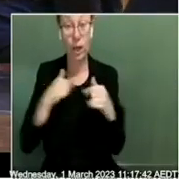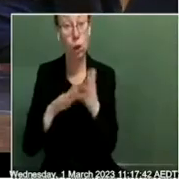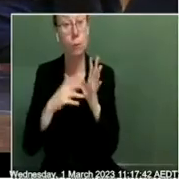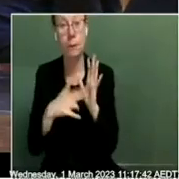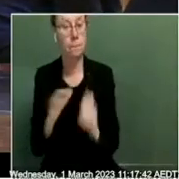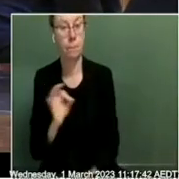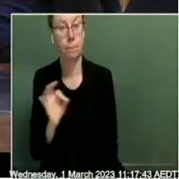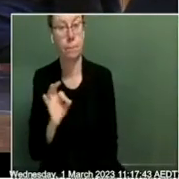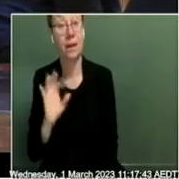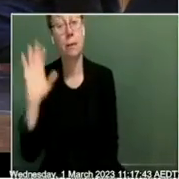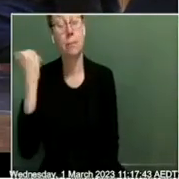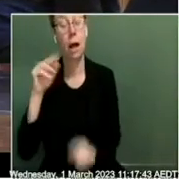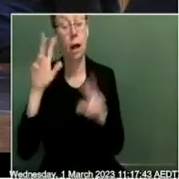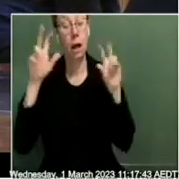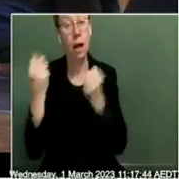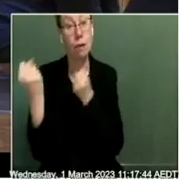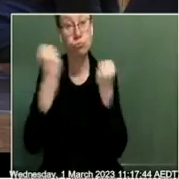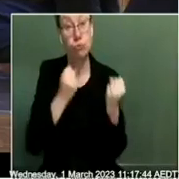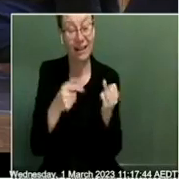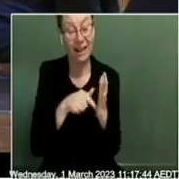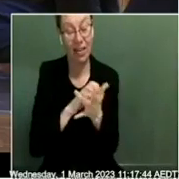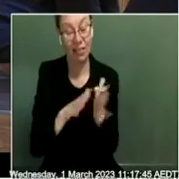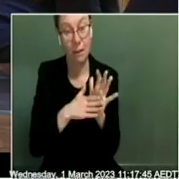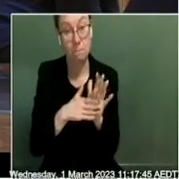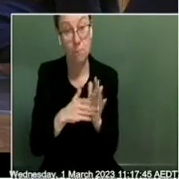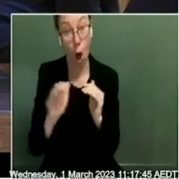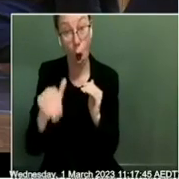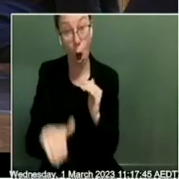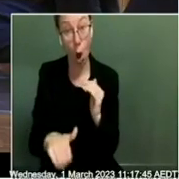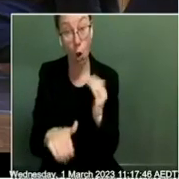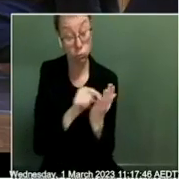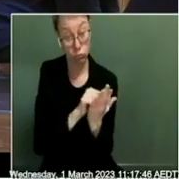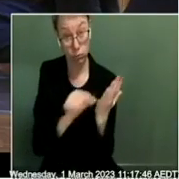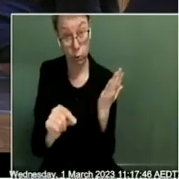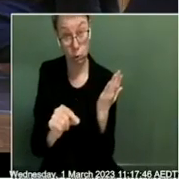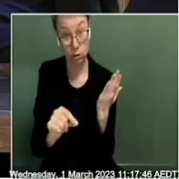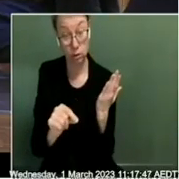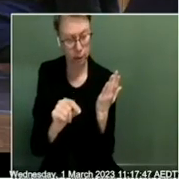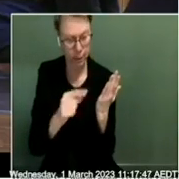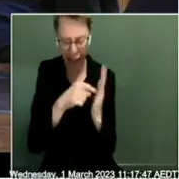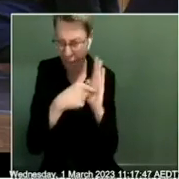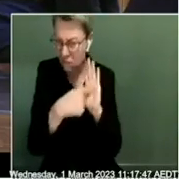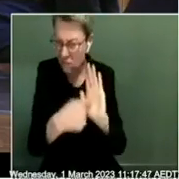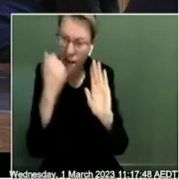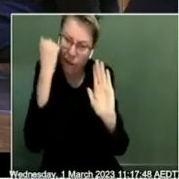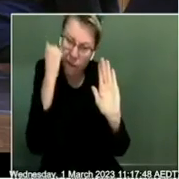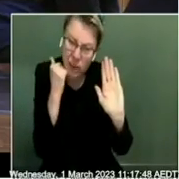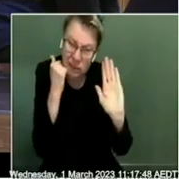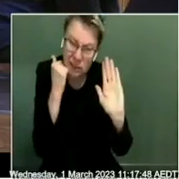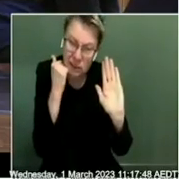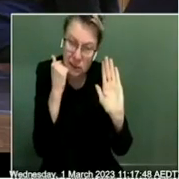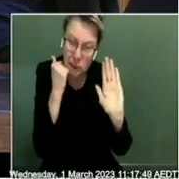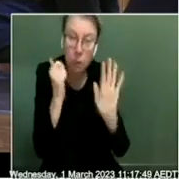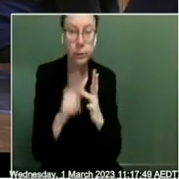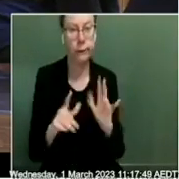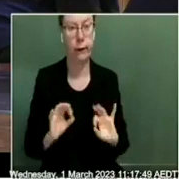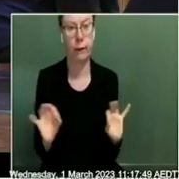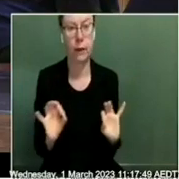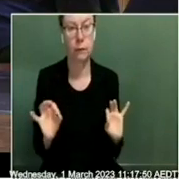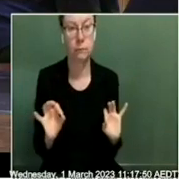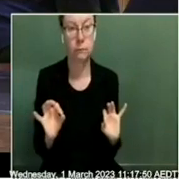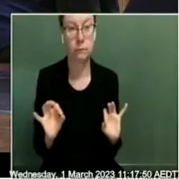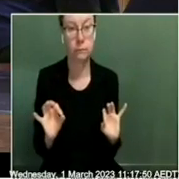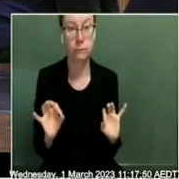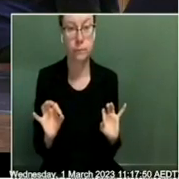to... Here we have dying elders rallying and lobbying with the support of Lydia Thorpe, who was